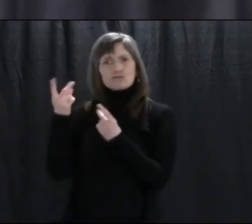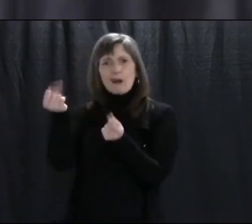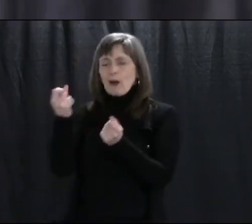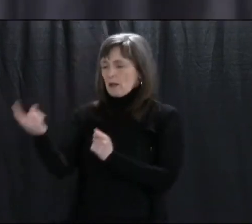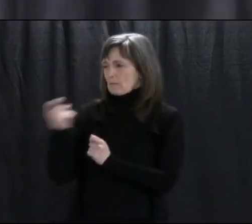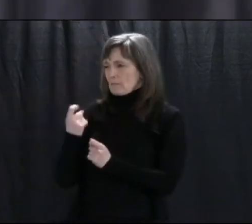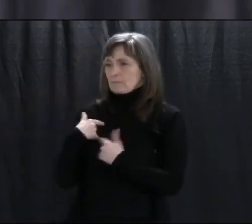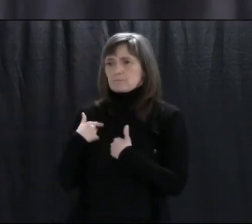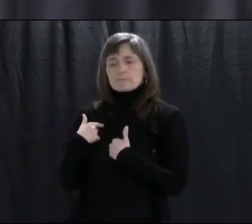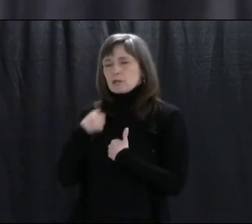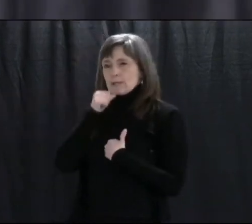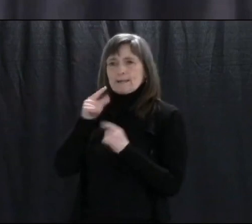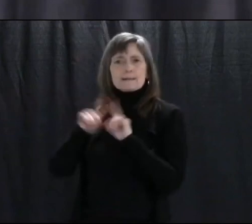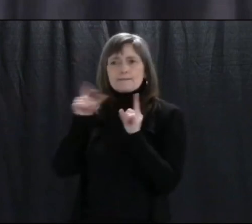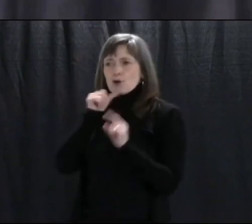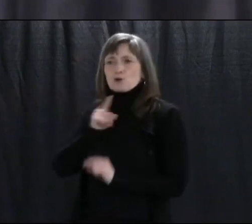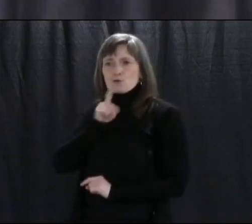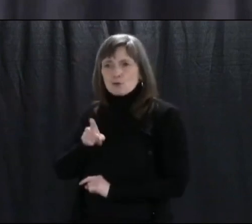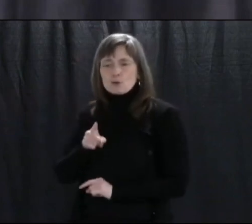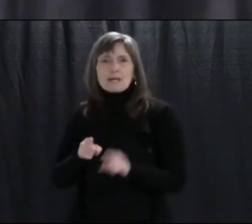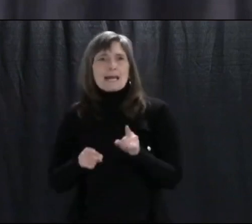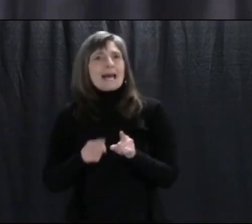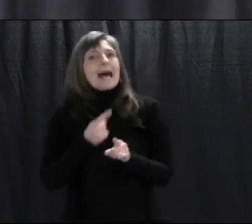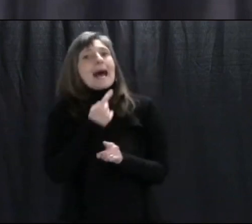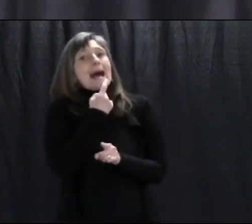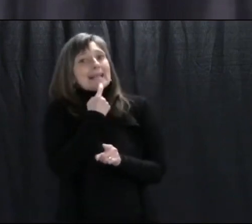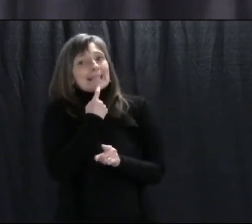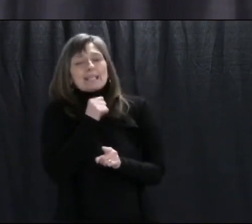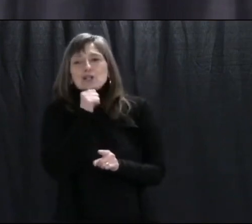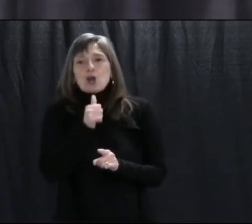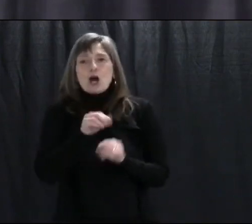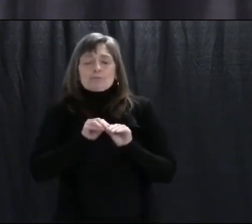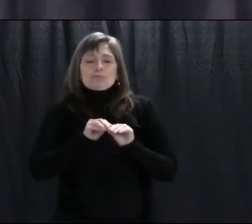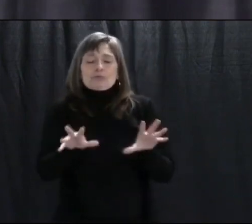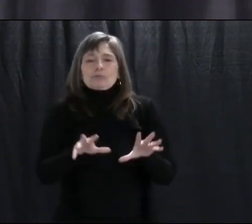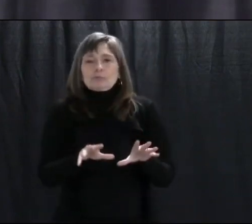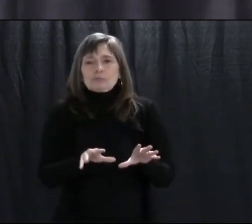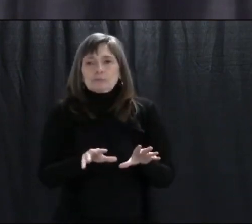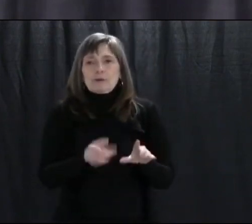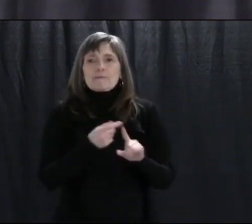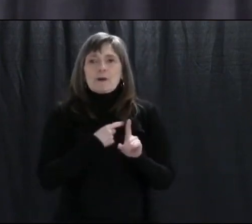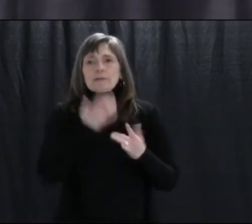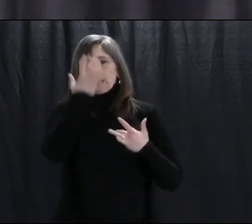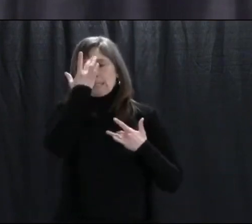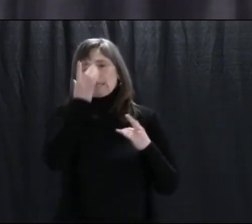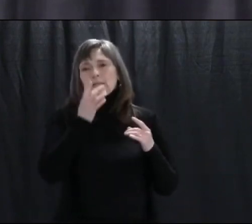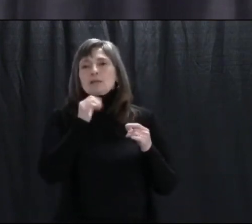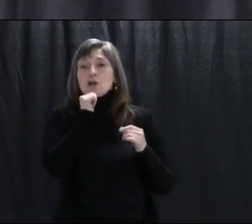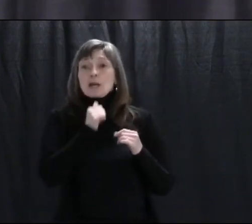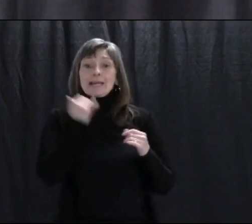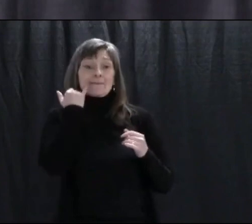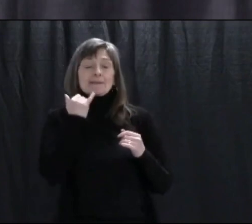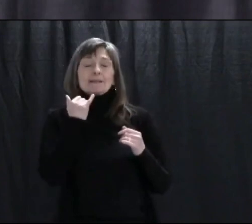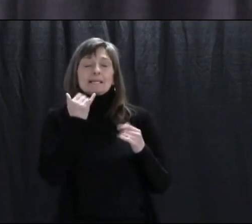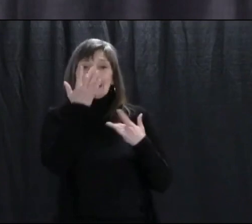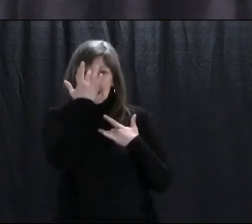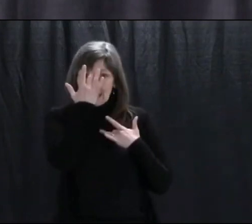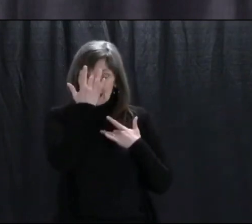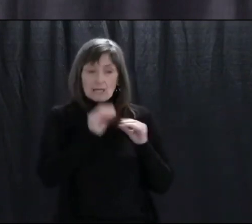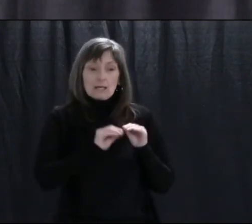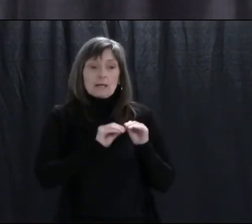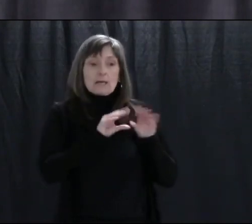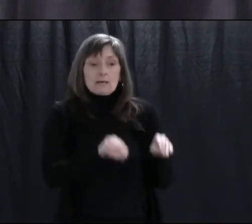it doesn't appear to be significant drivers of the outbreak. So the majority of people who are contracting the disease are contracting